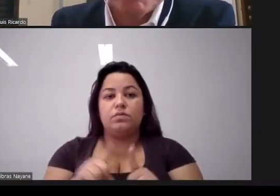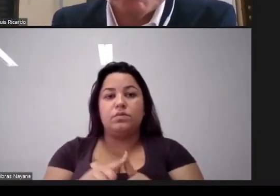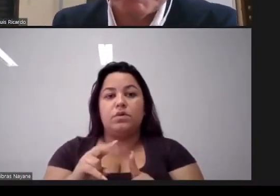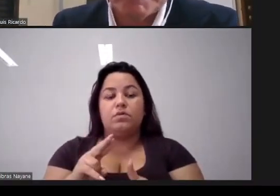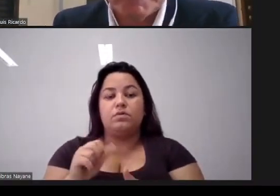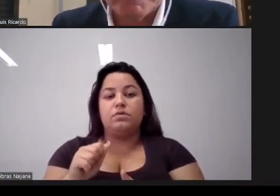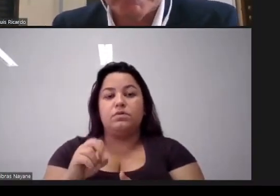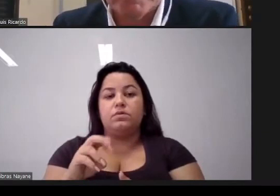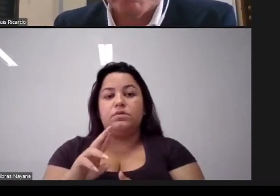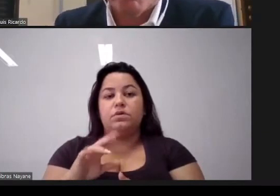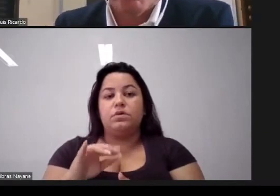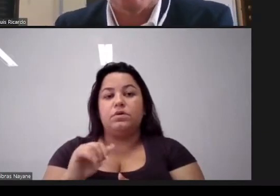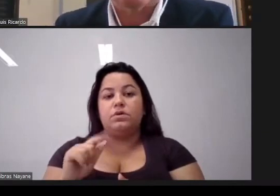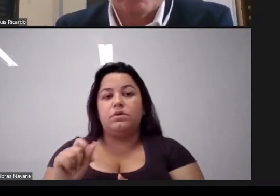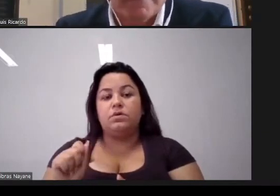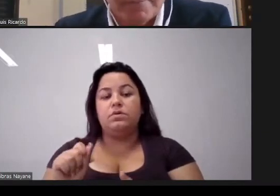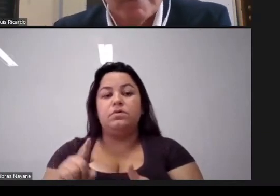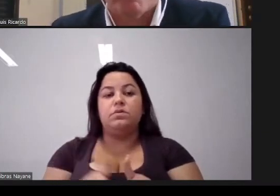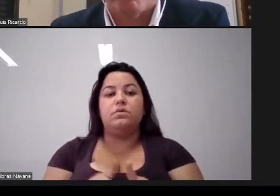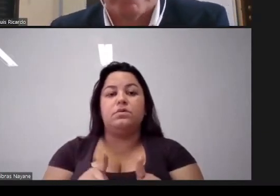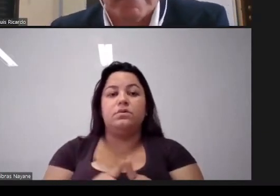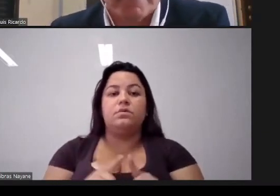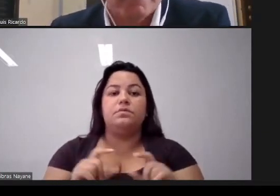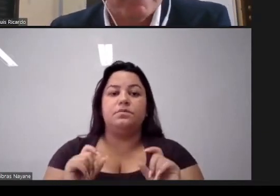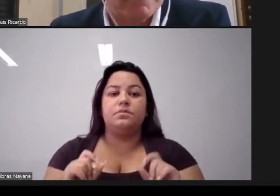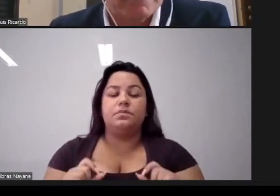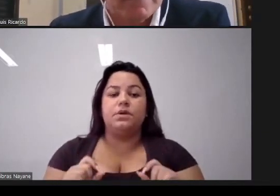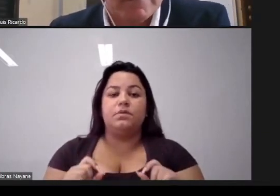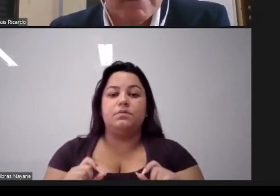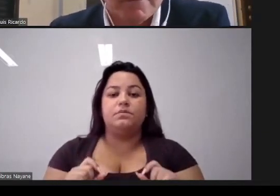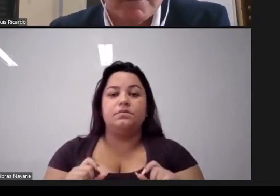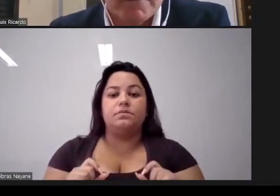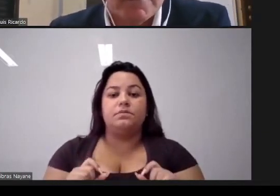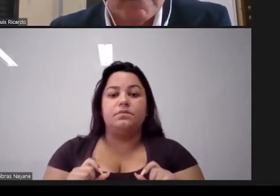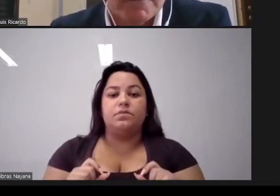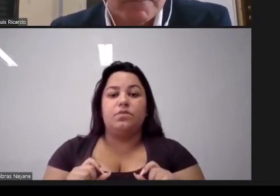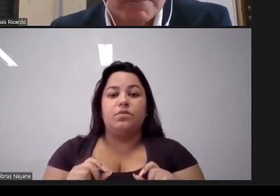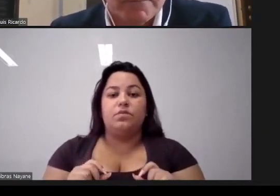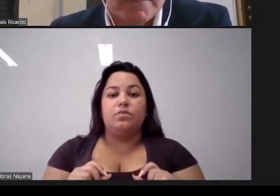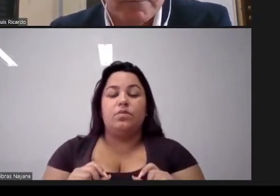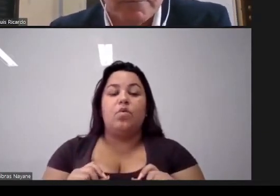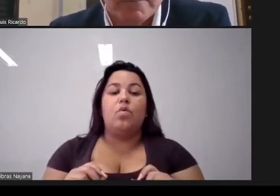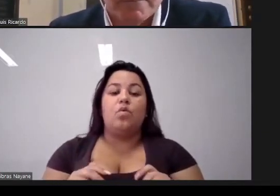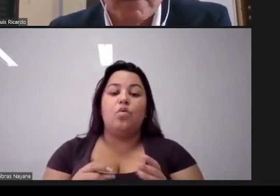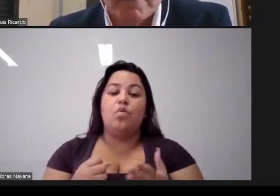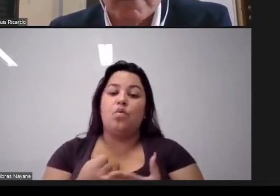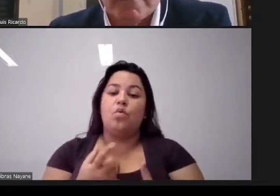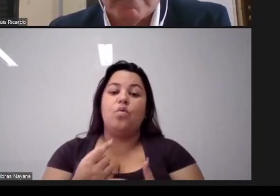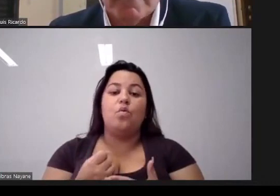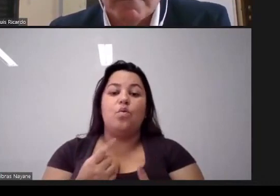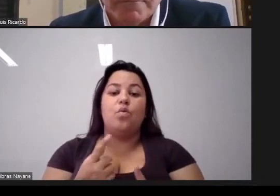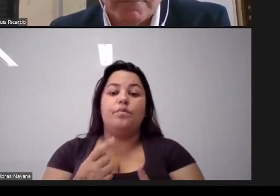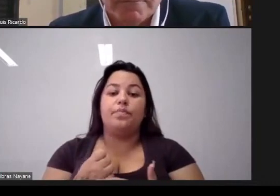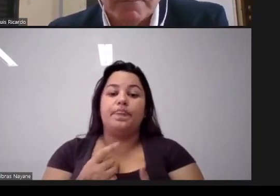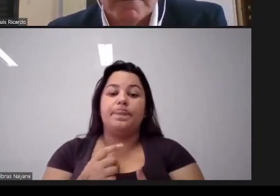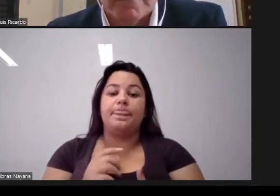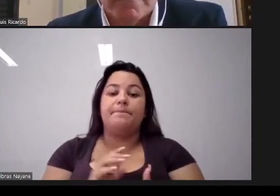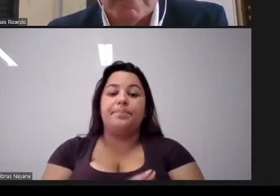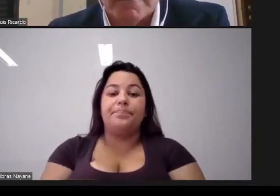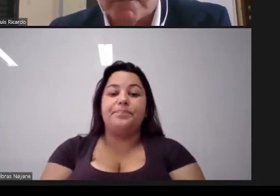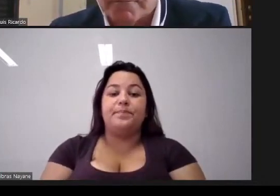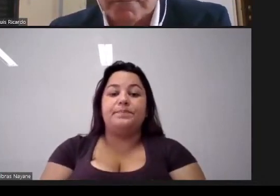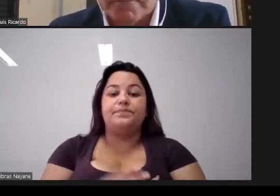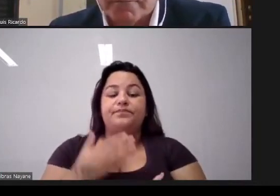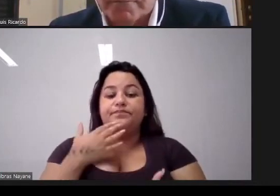it is compulsory, and the level of contribution required is much higher than the UK. It's